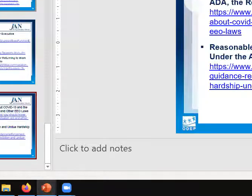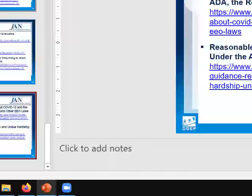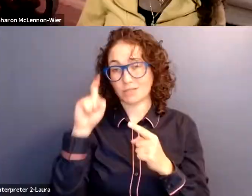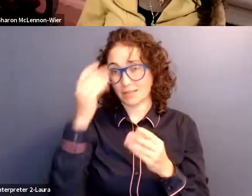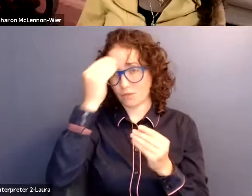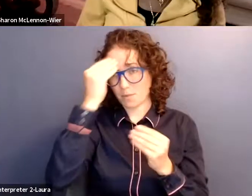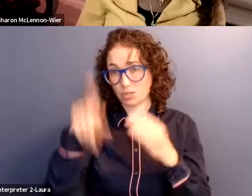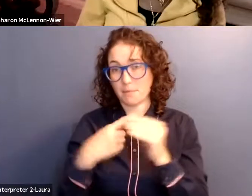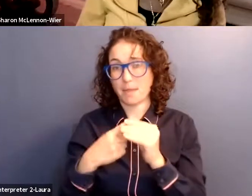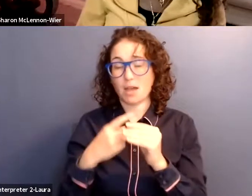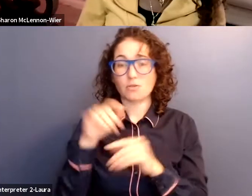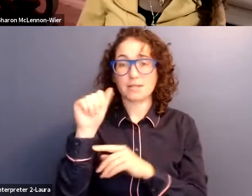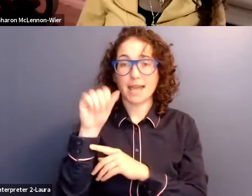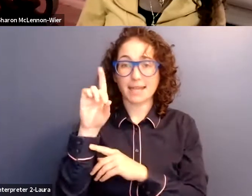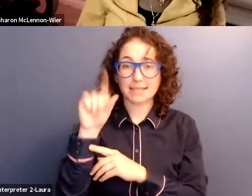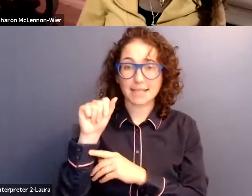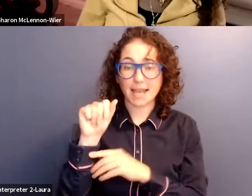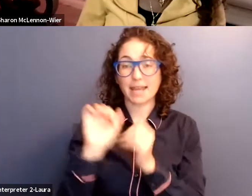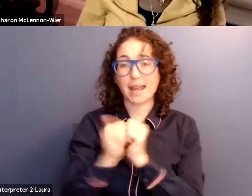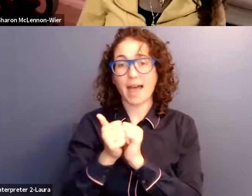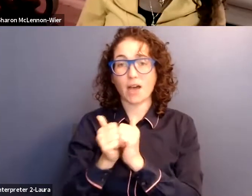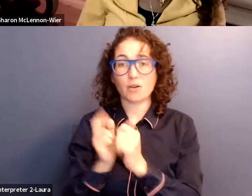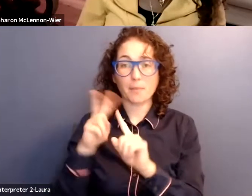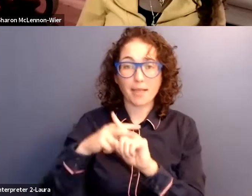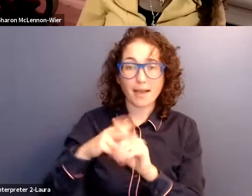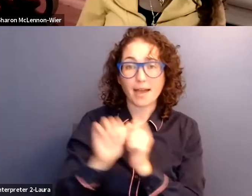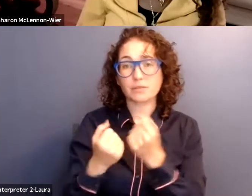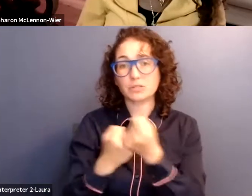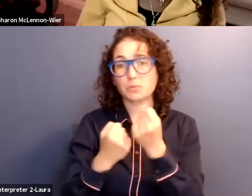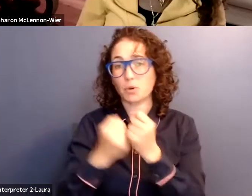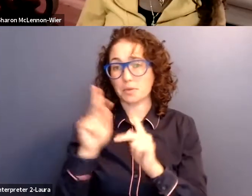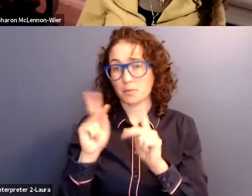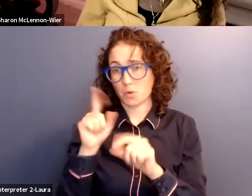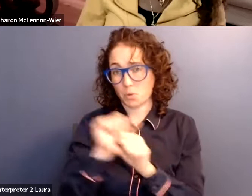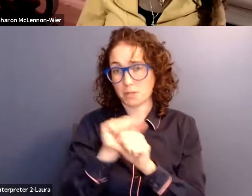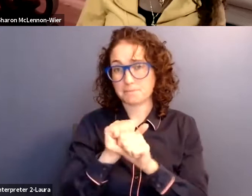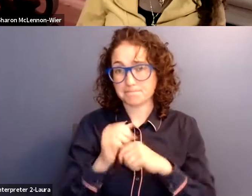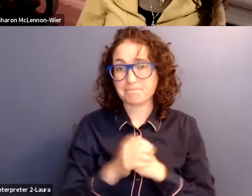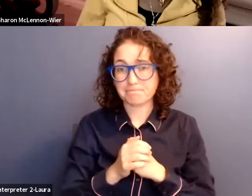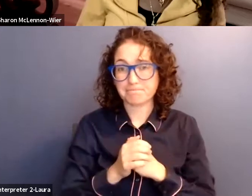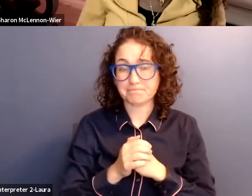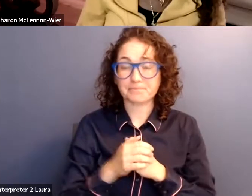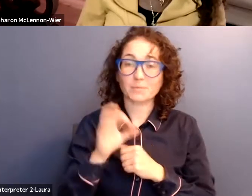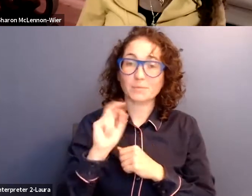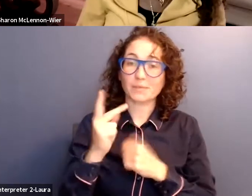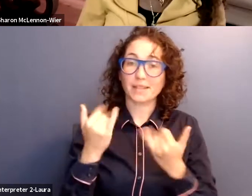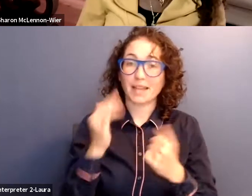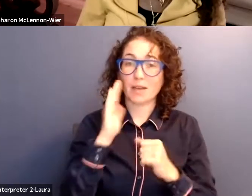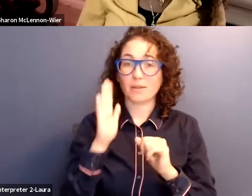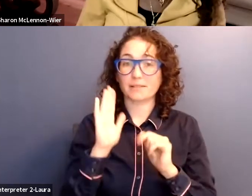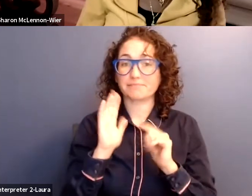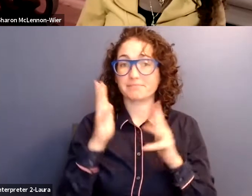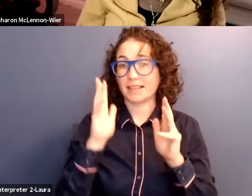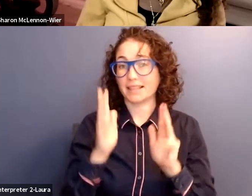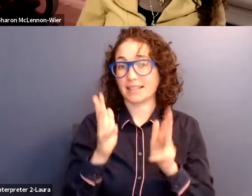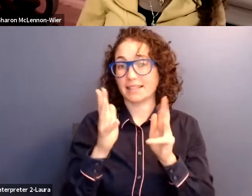about the ADA, how it applies, and how to support those individuals that you're working with. So with that, I will go ahead and leave it out